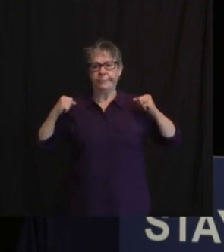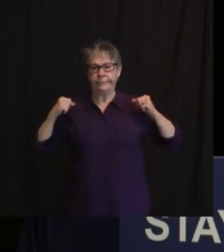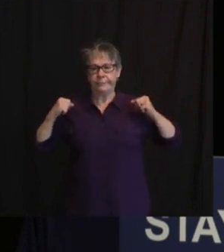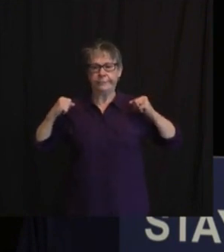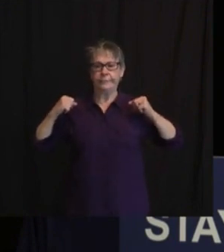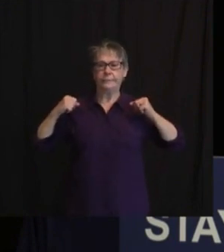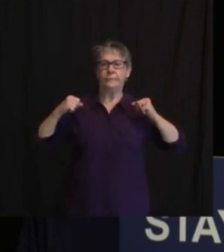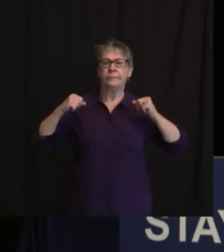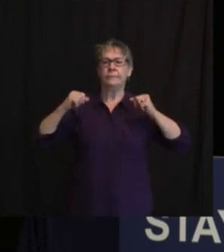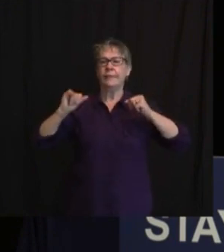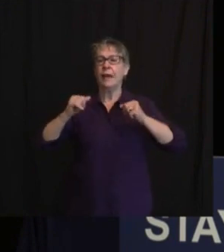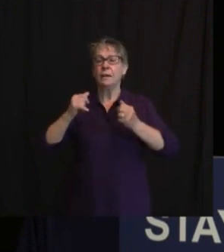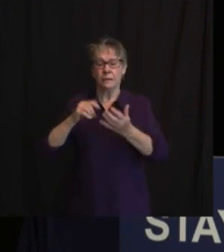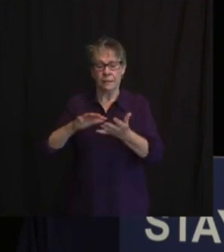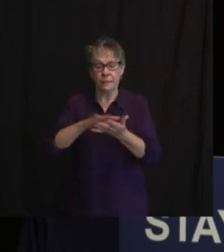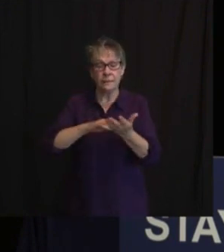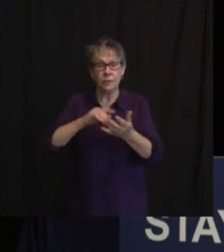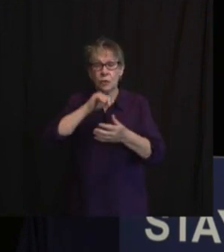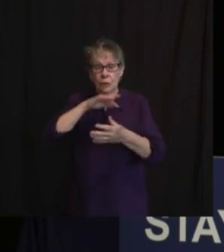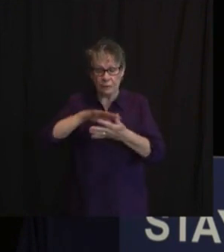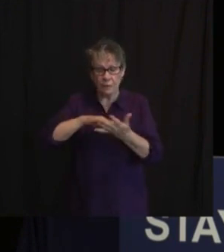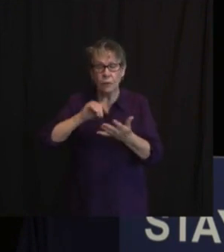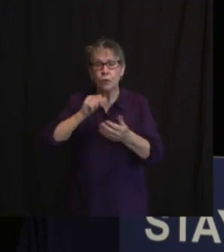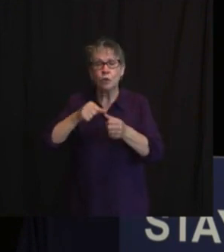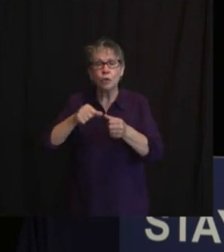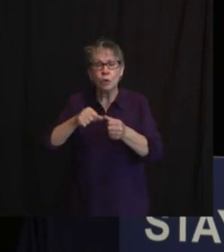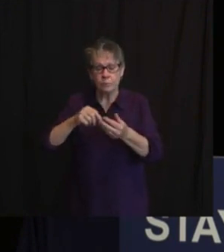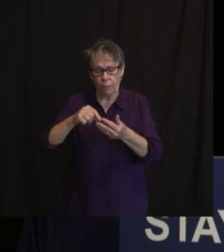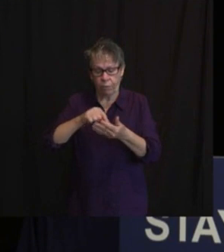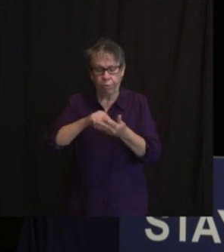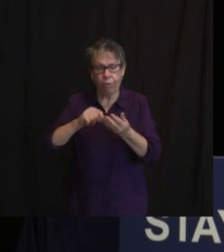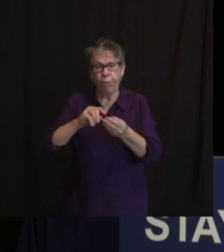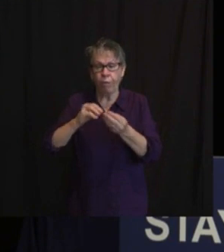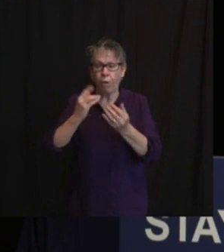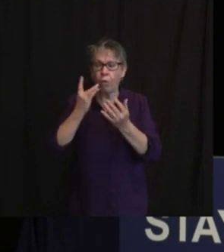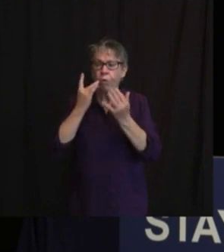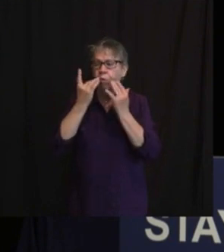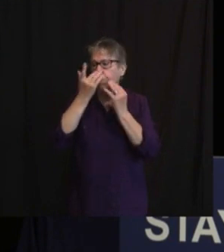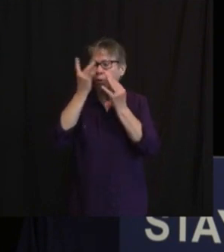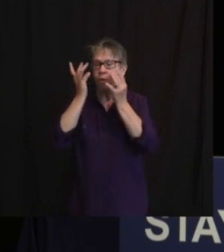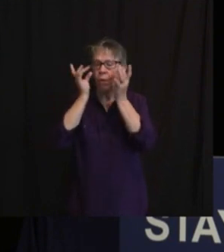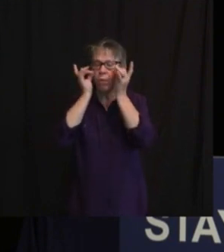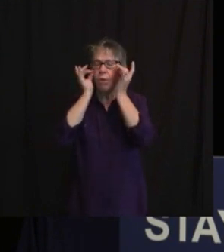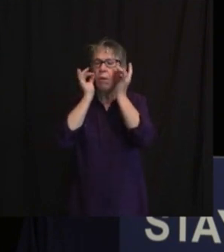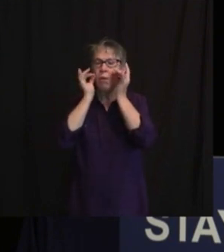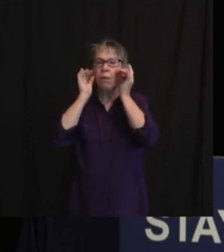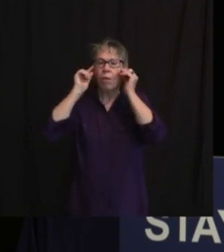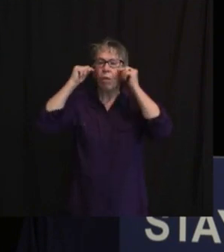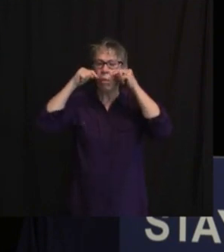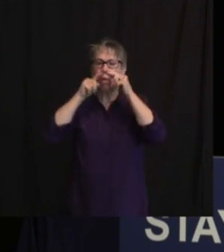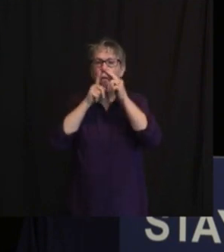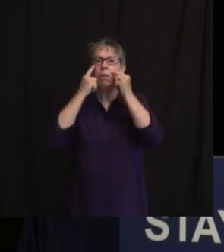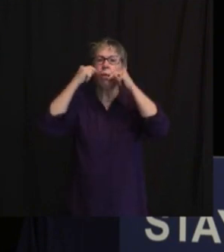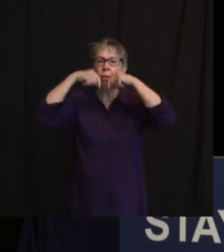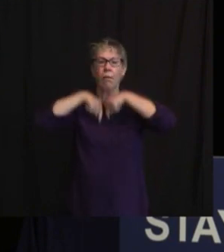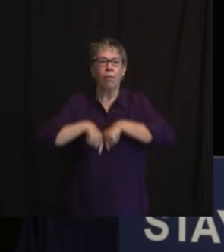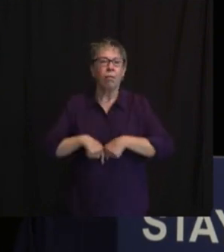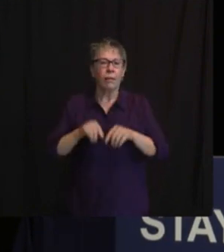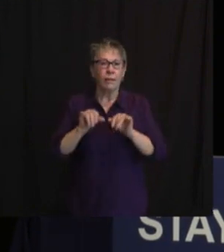another respiratory virus. So primary protection is for others, but for yourself, just a reminder, don't touch your